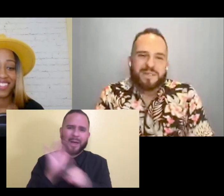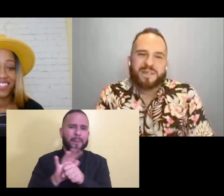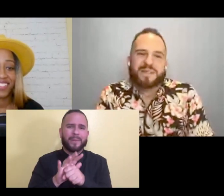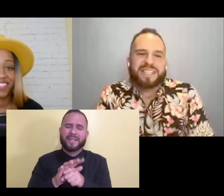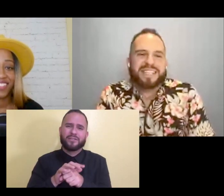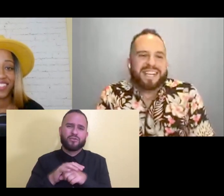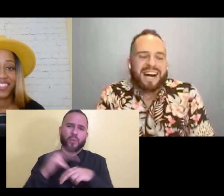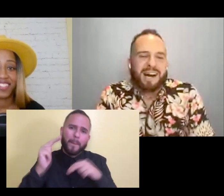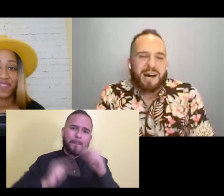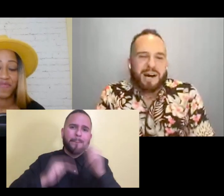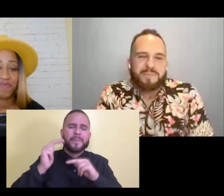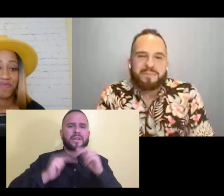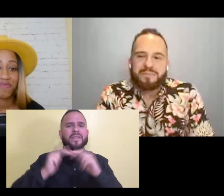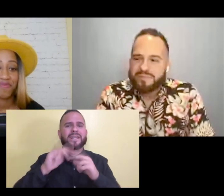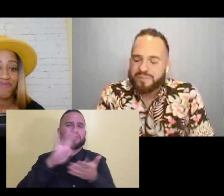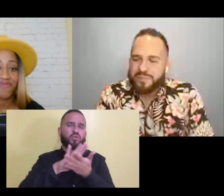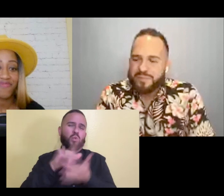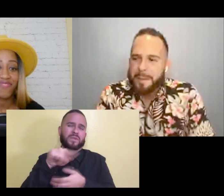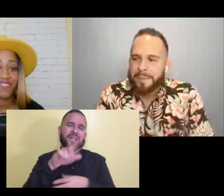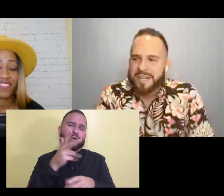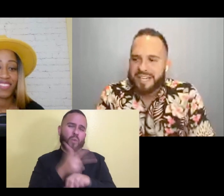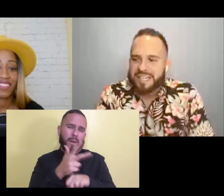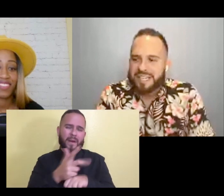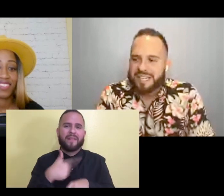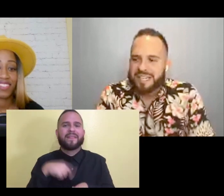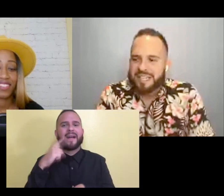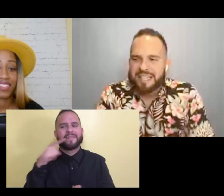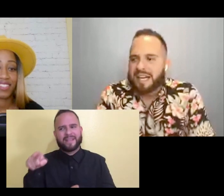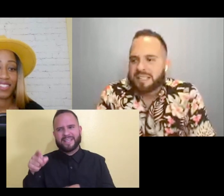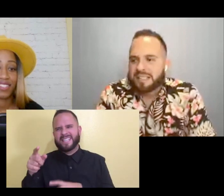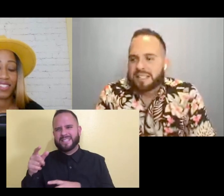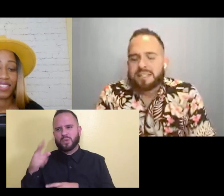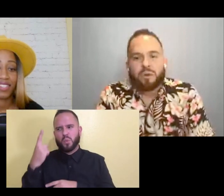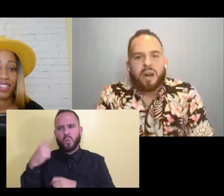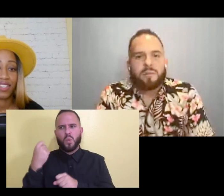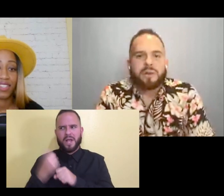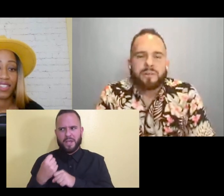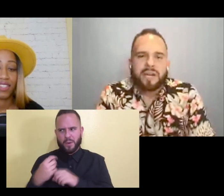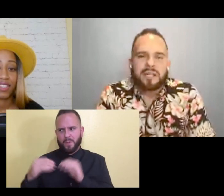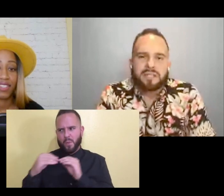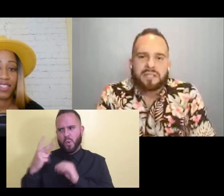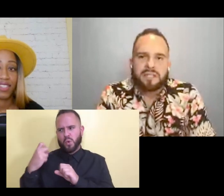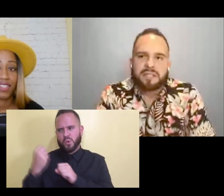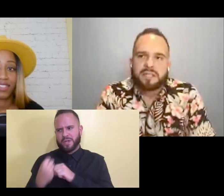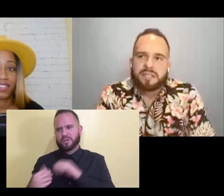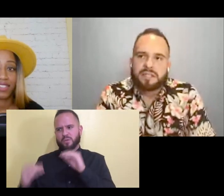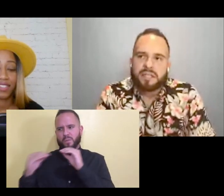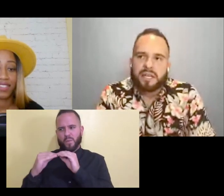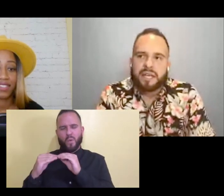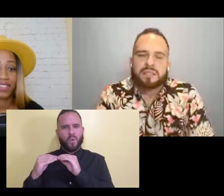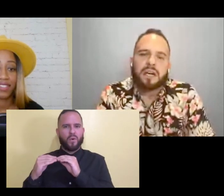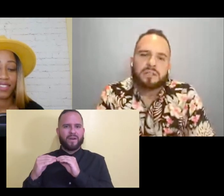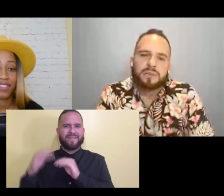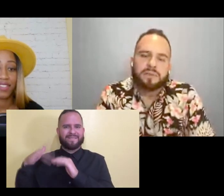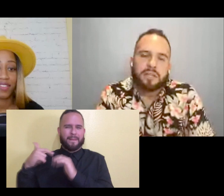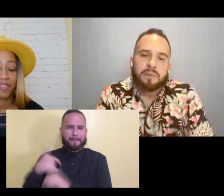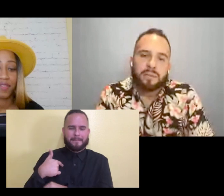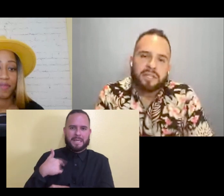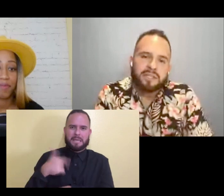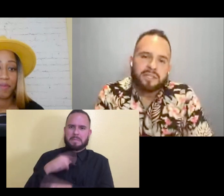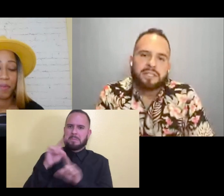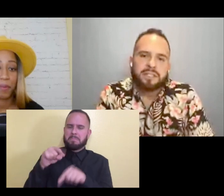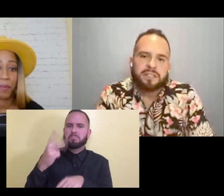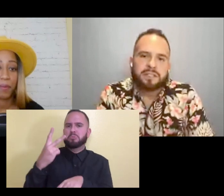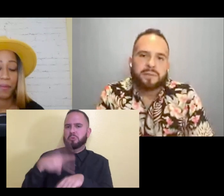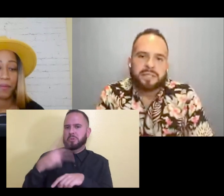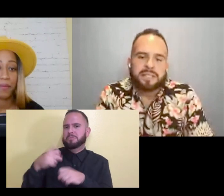maybe two. Um, but yeah, it's incredible. We got to get in touch with the communities,